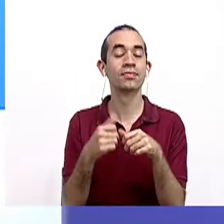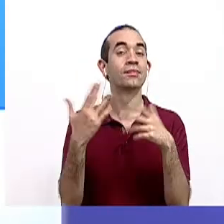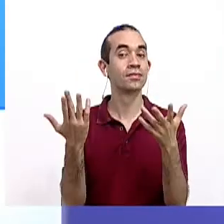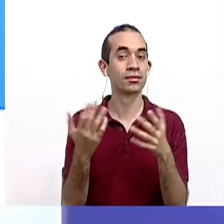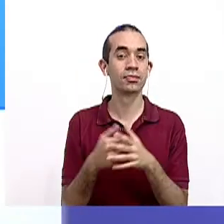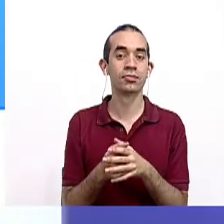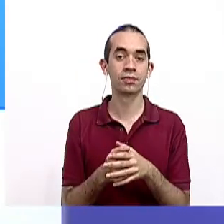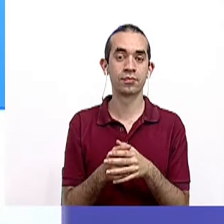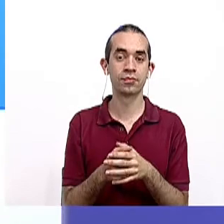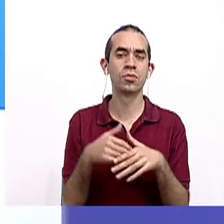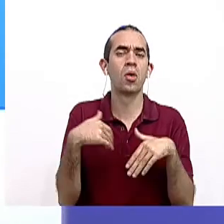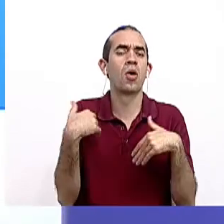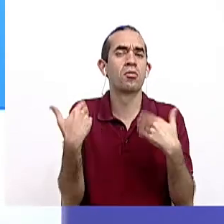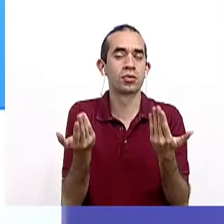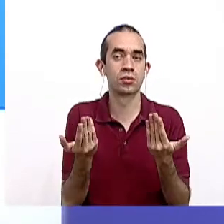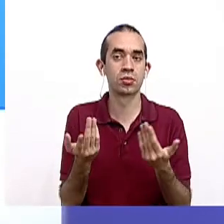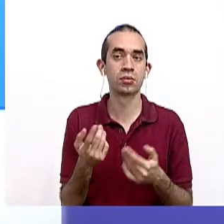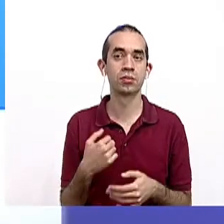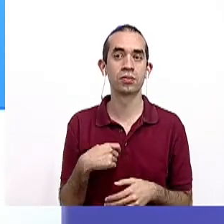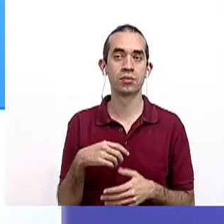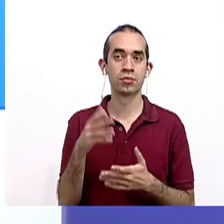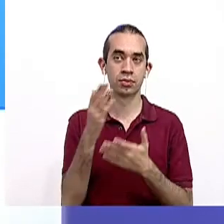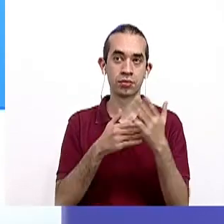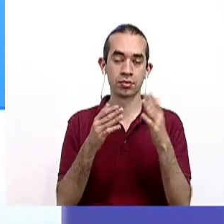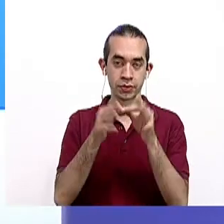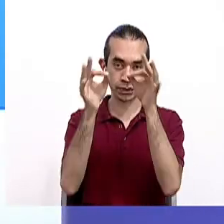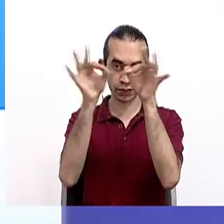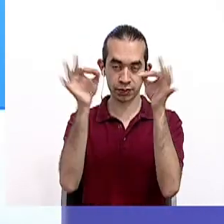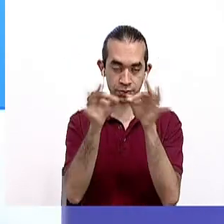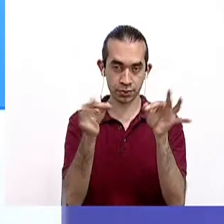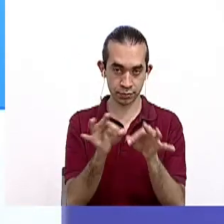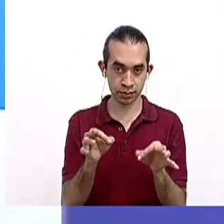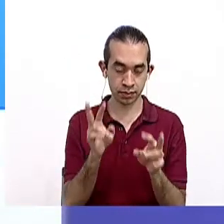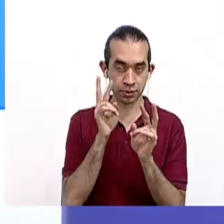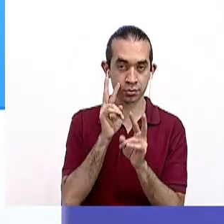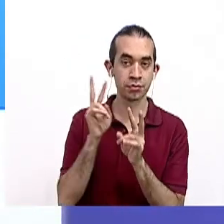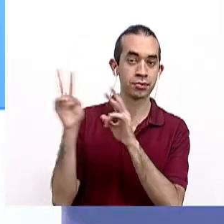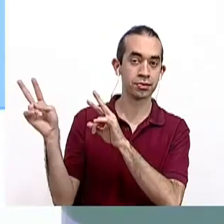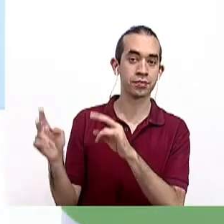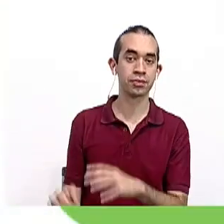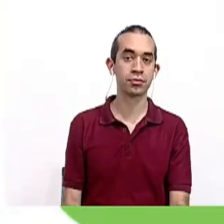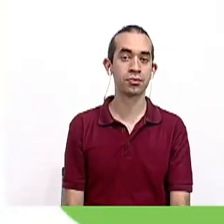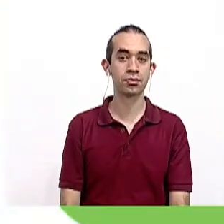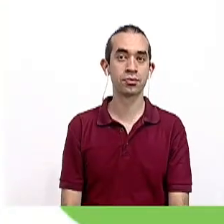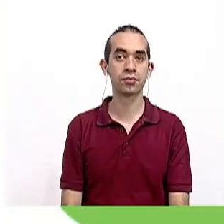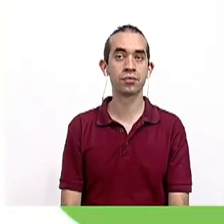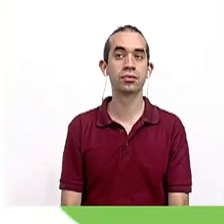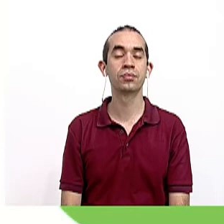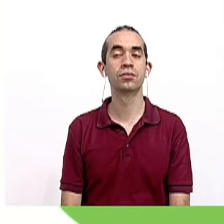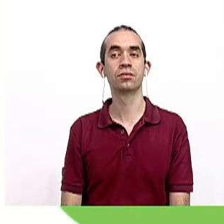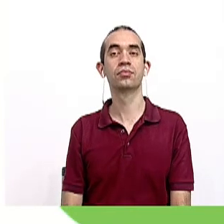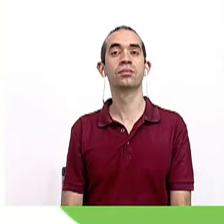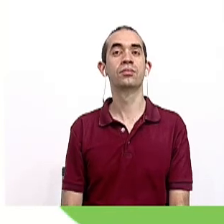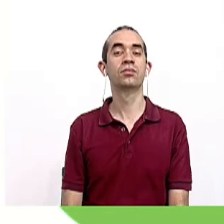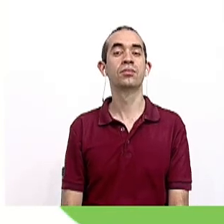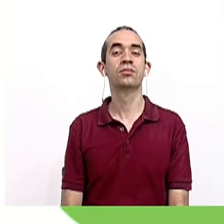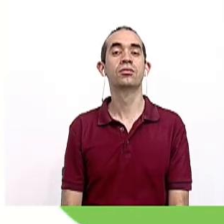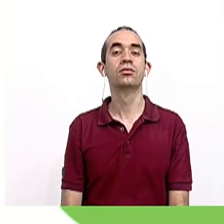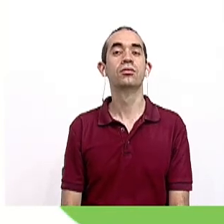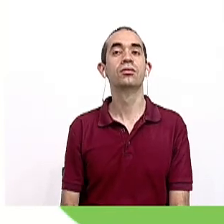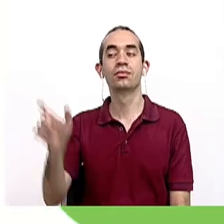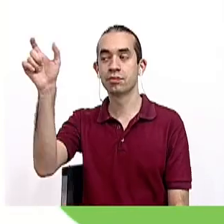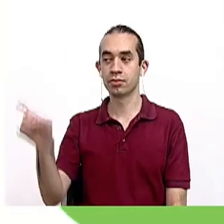in order to do that, we need to look at some phrases. Let's look at the phrases that I have for you. So we're going to look at